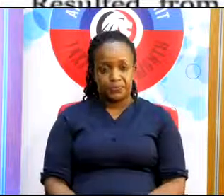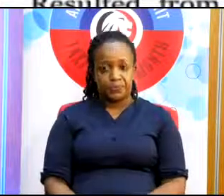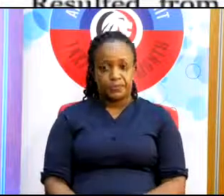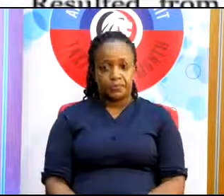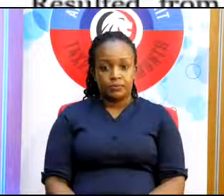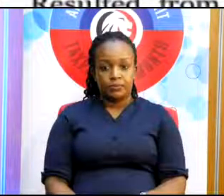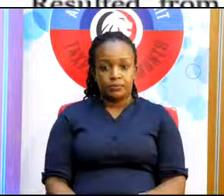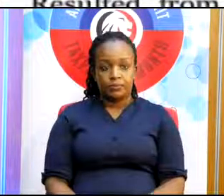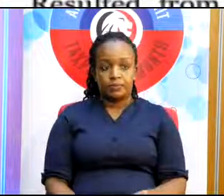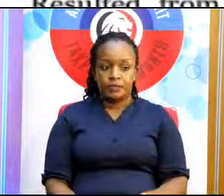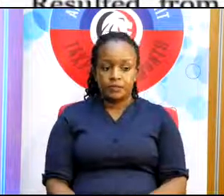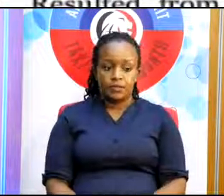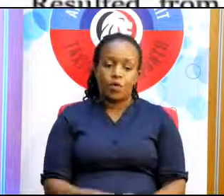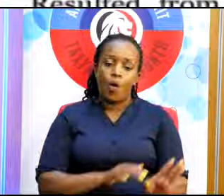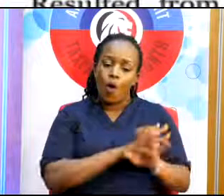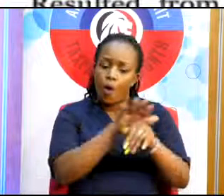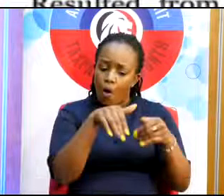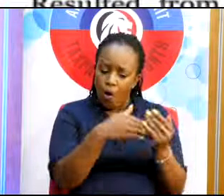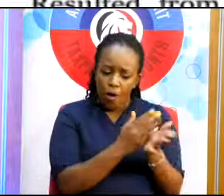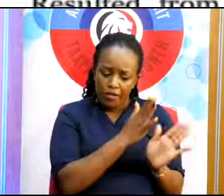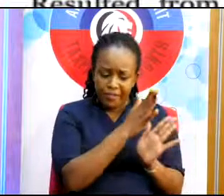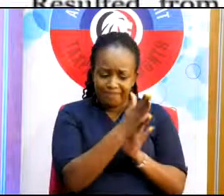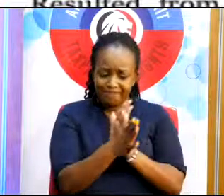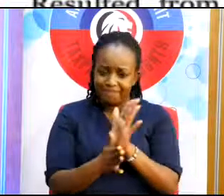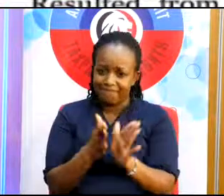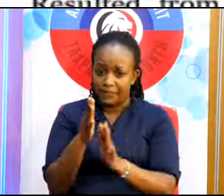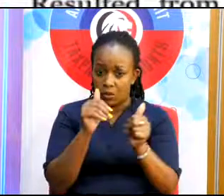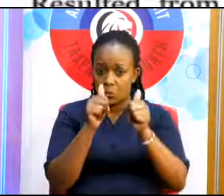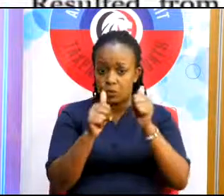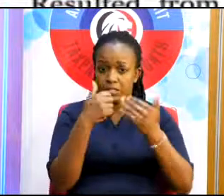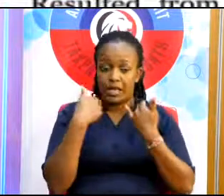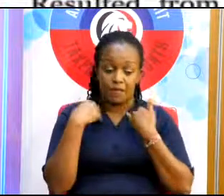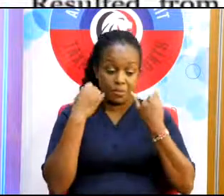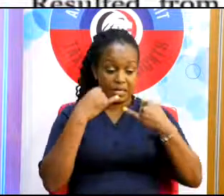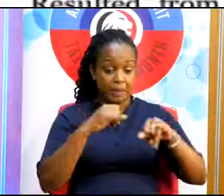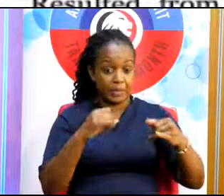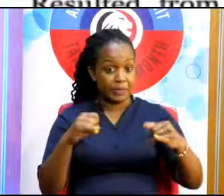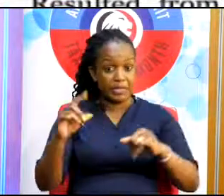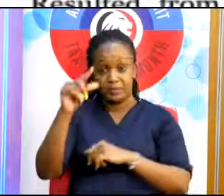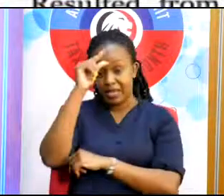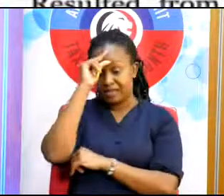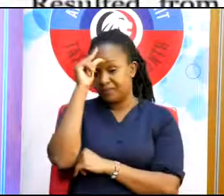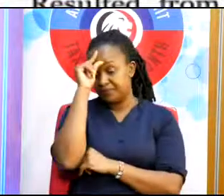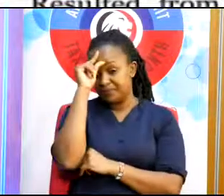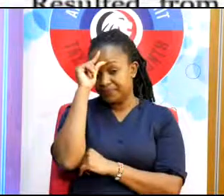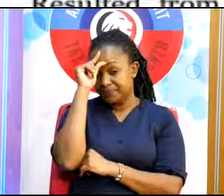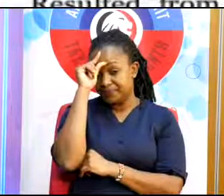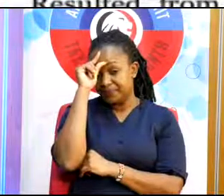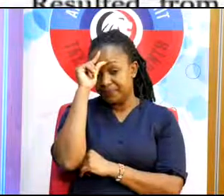So these measures that were implemented by government were estimated